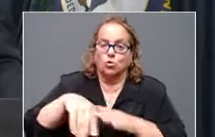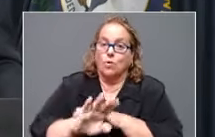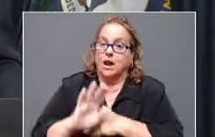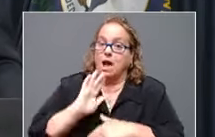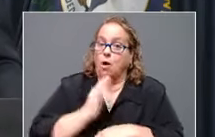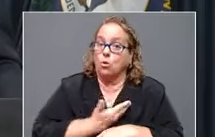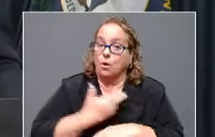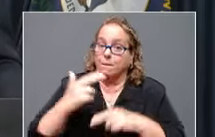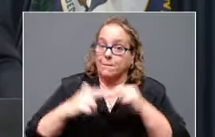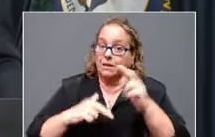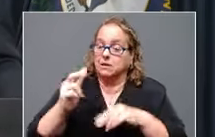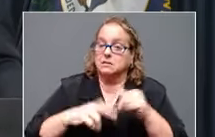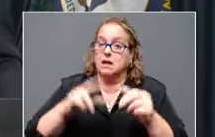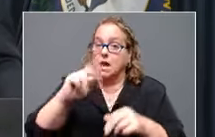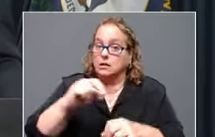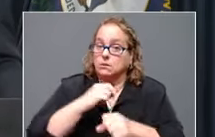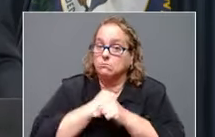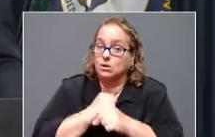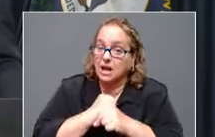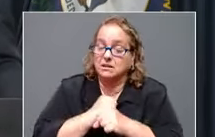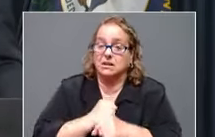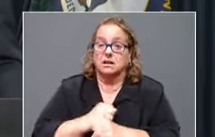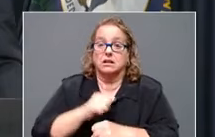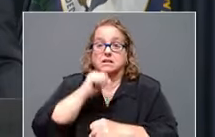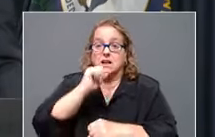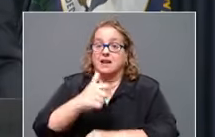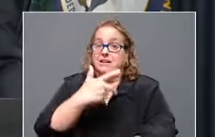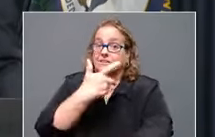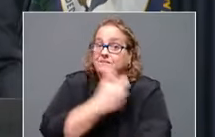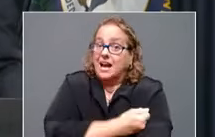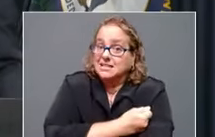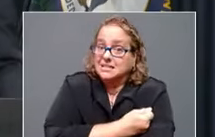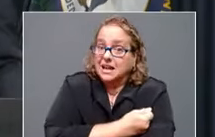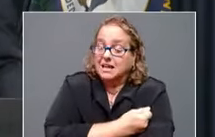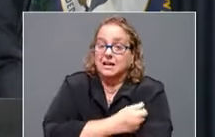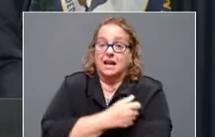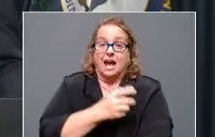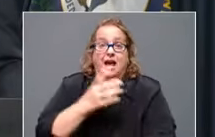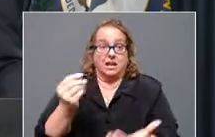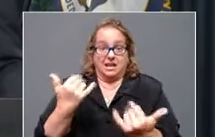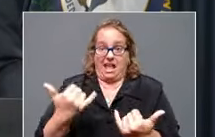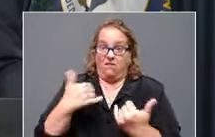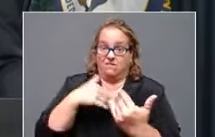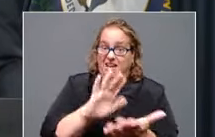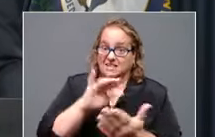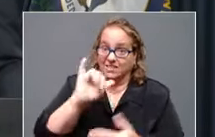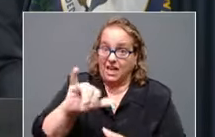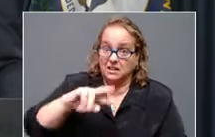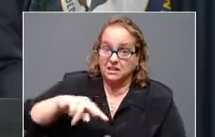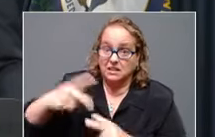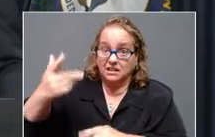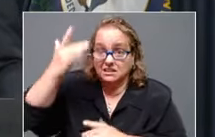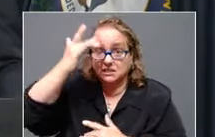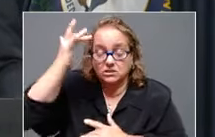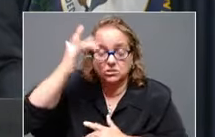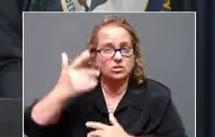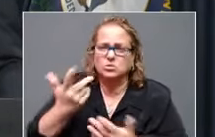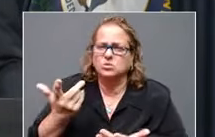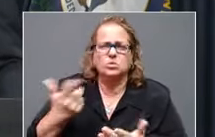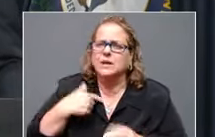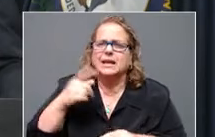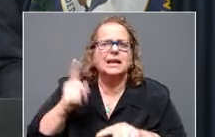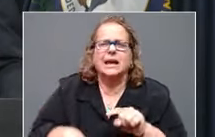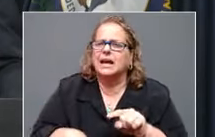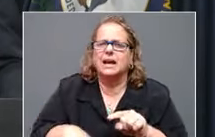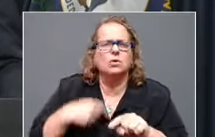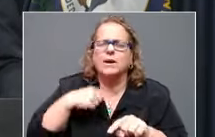will have massive quarantines. We'll have parents that can't go to work because 700 kids or staff in one county are going to